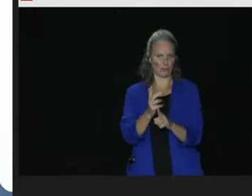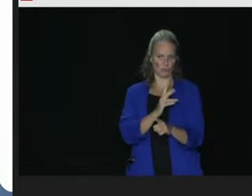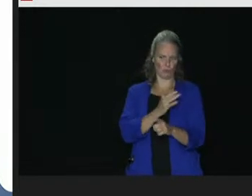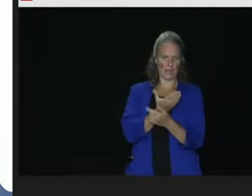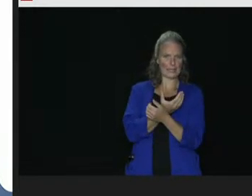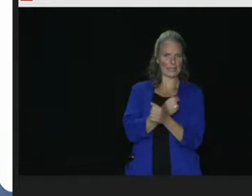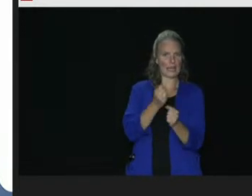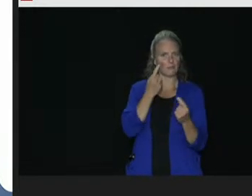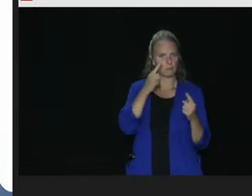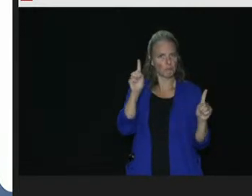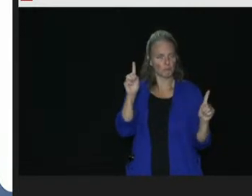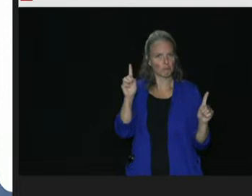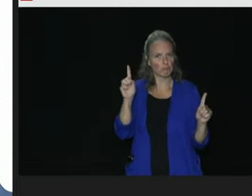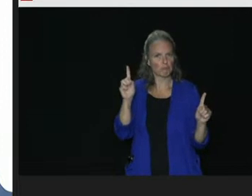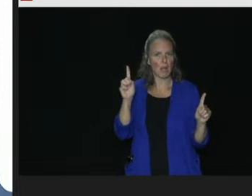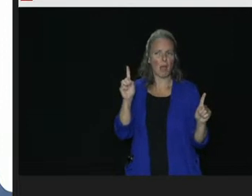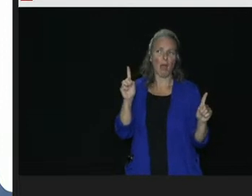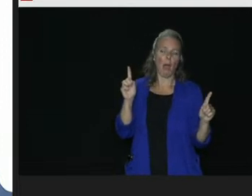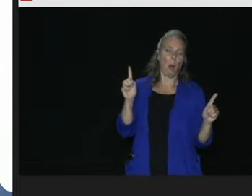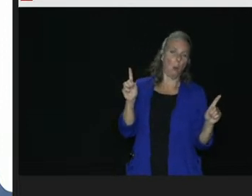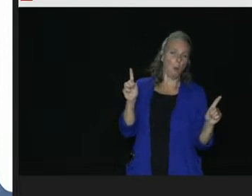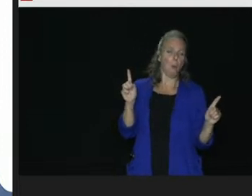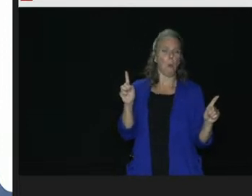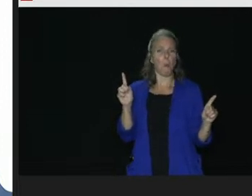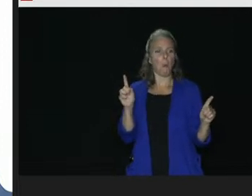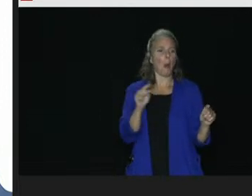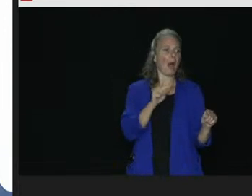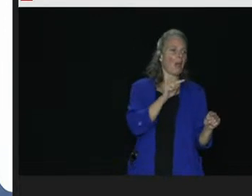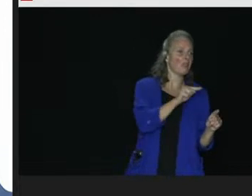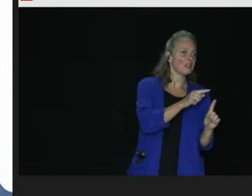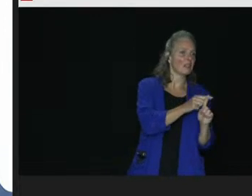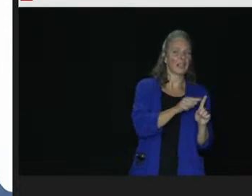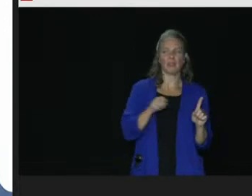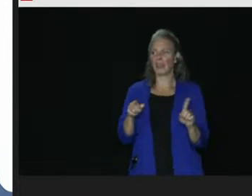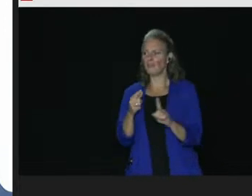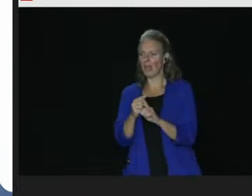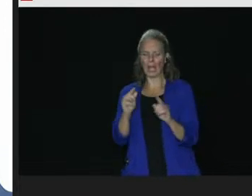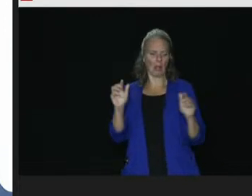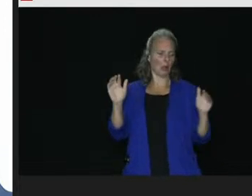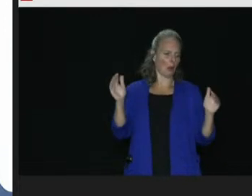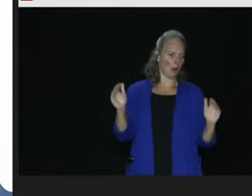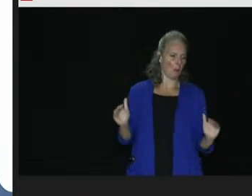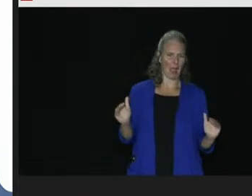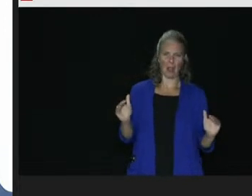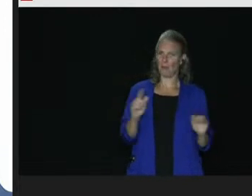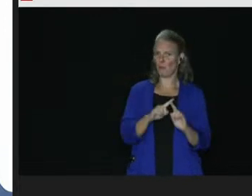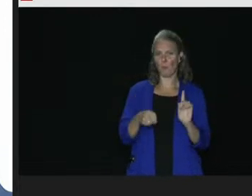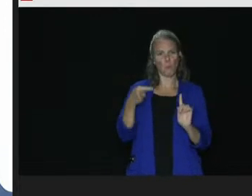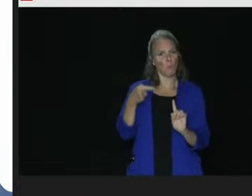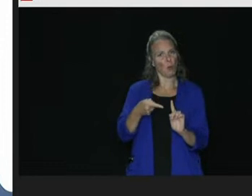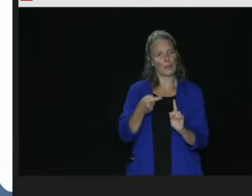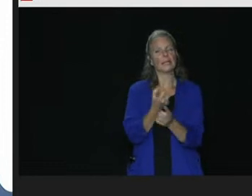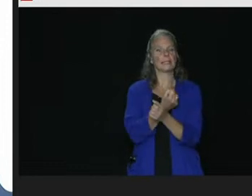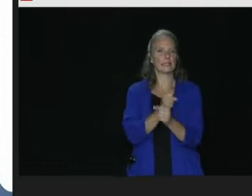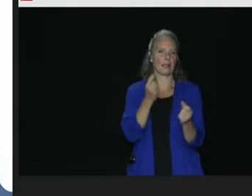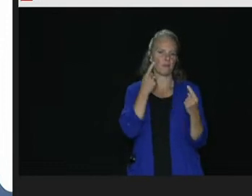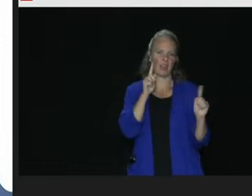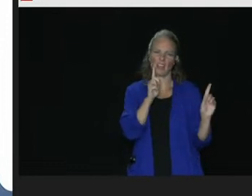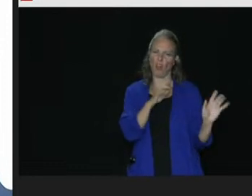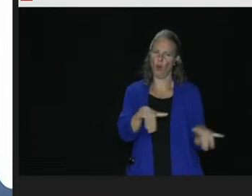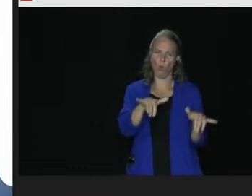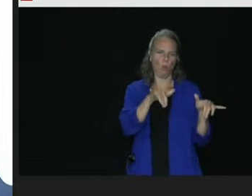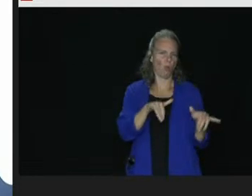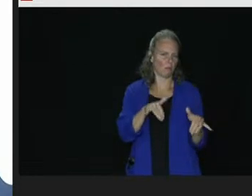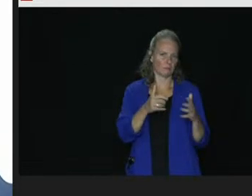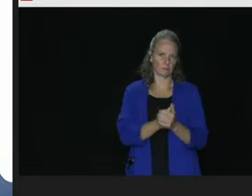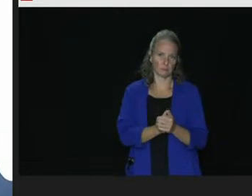look at maybe relative differences between one vaccine versus another, at the end of the day, they're all safe and effective. They've obviously had a